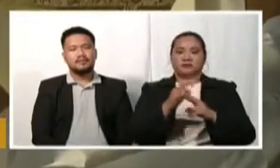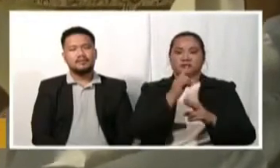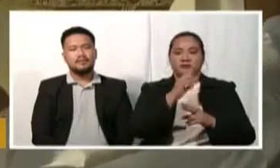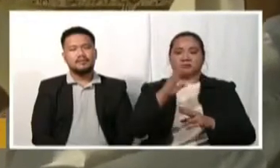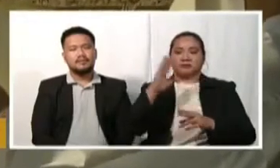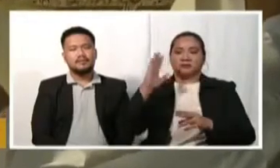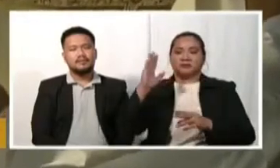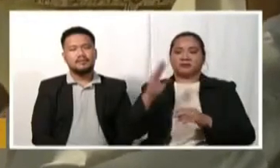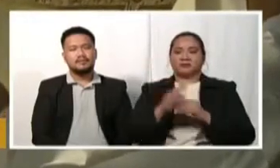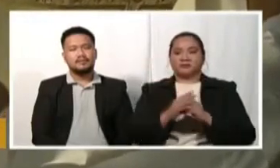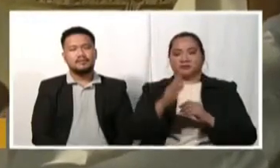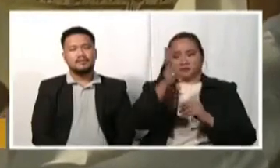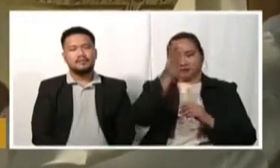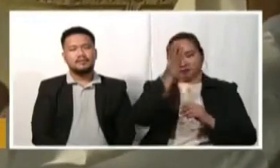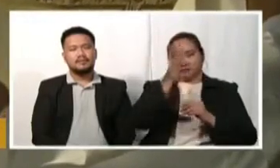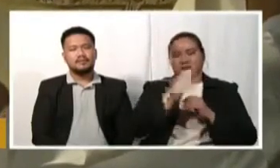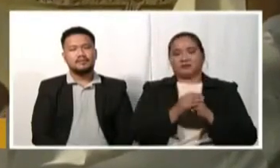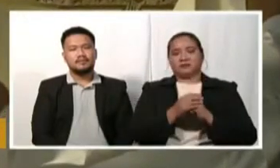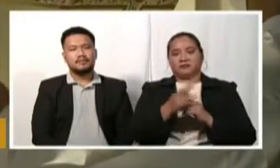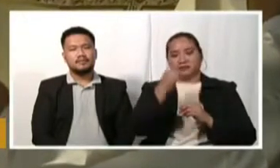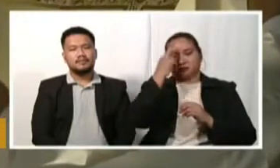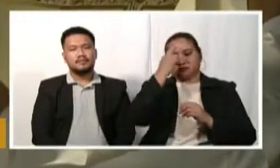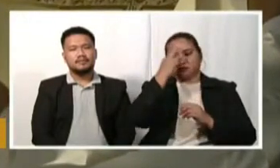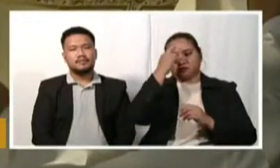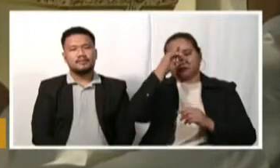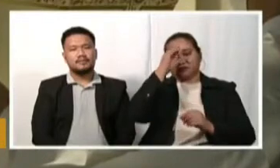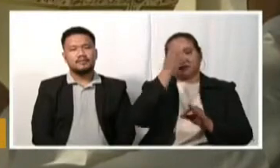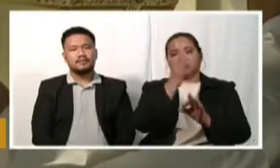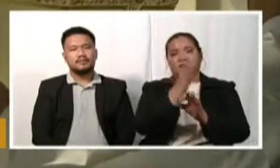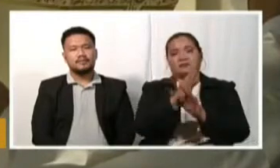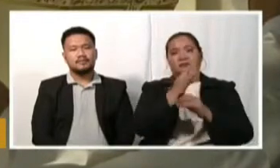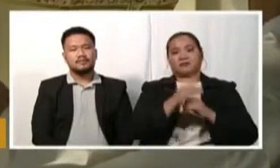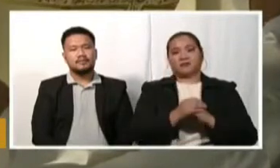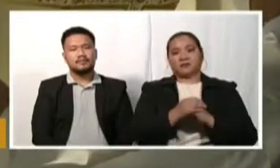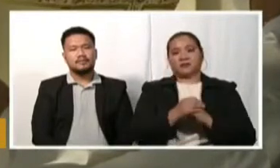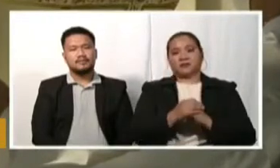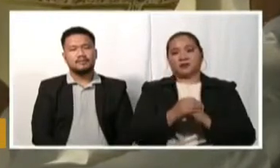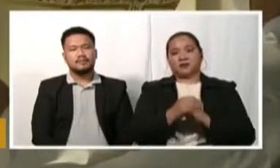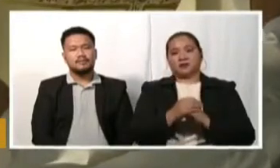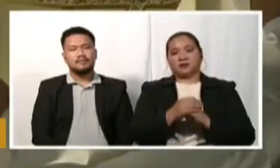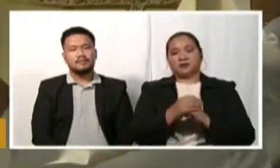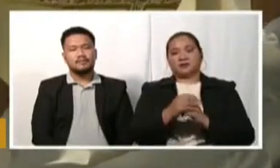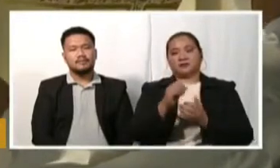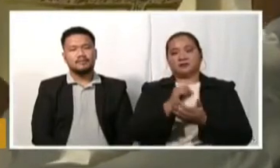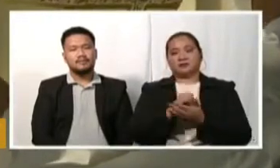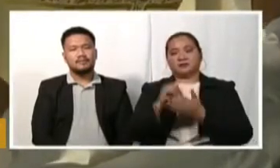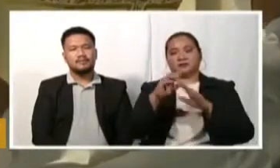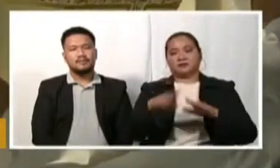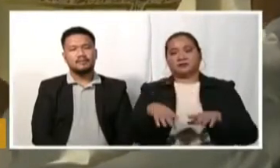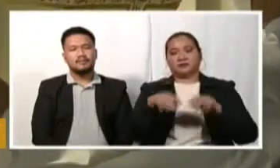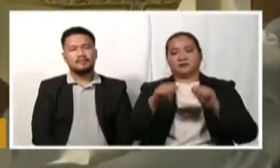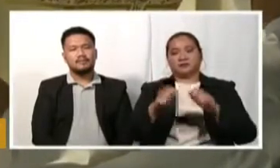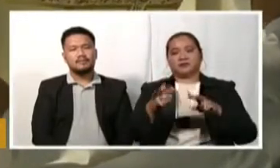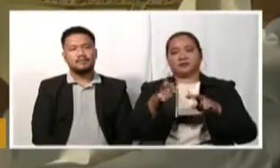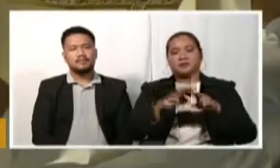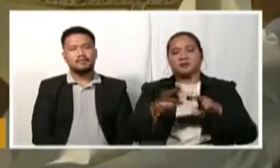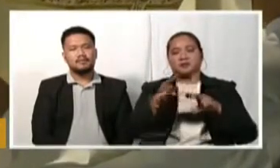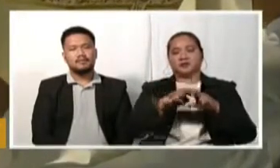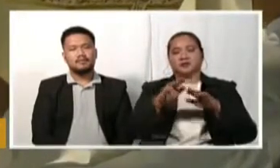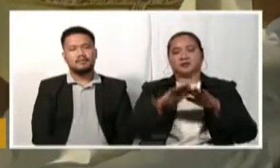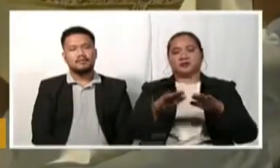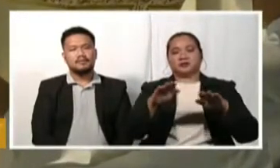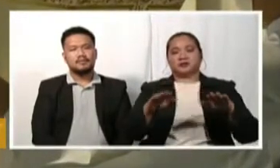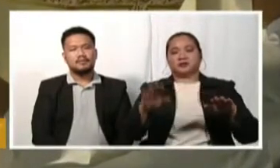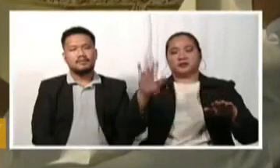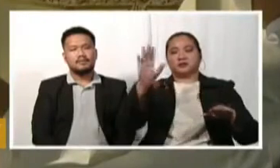the patriarch by reason of their faith, and through sacred adoption increase the children of